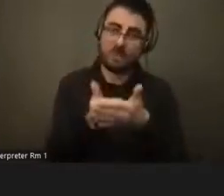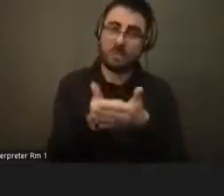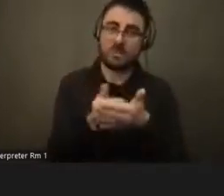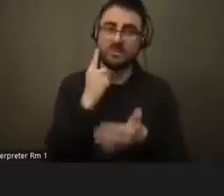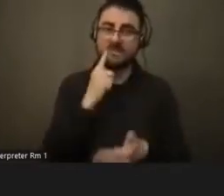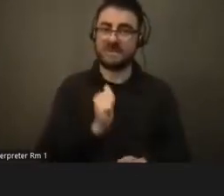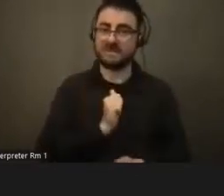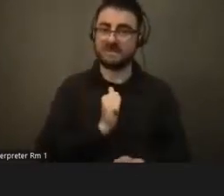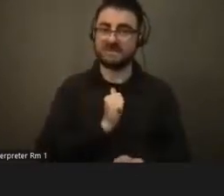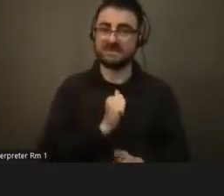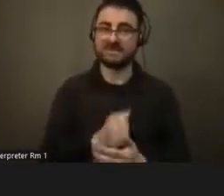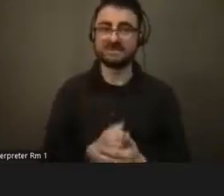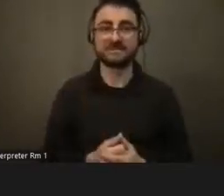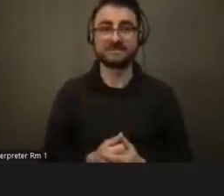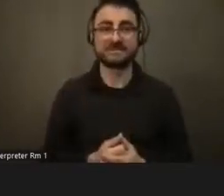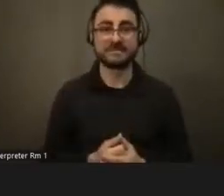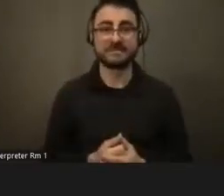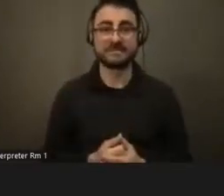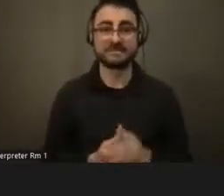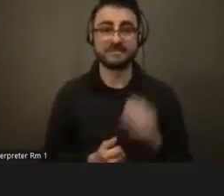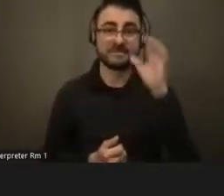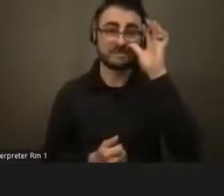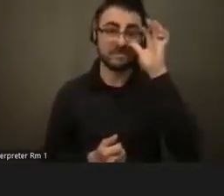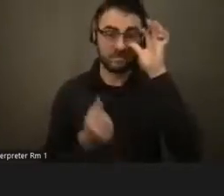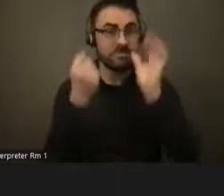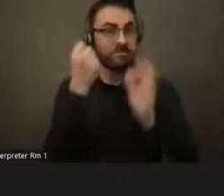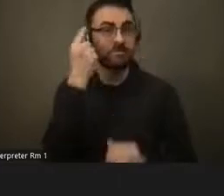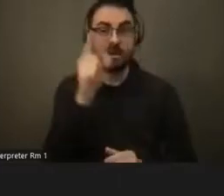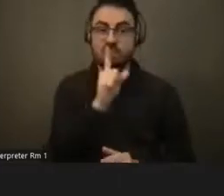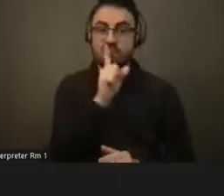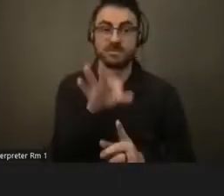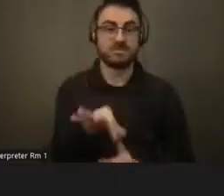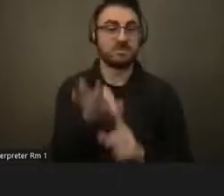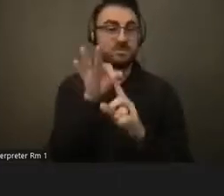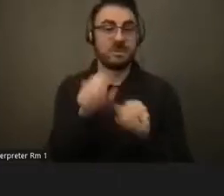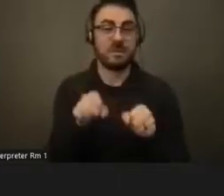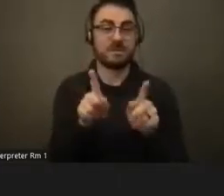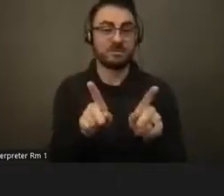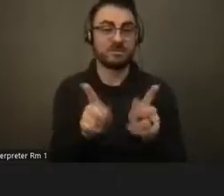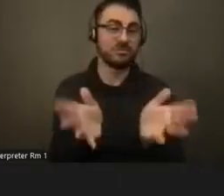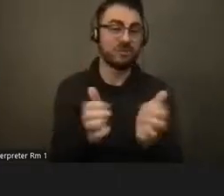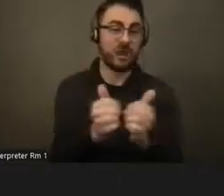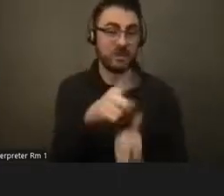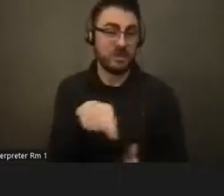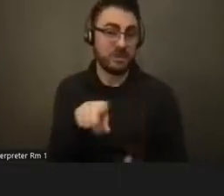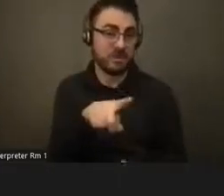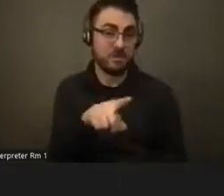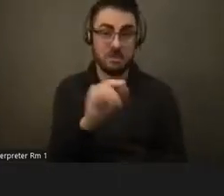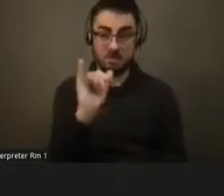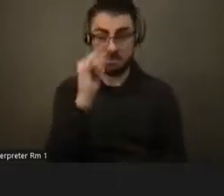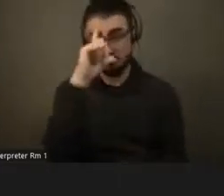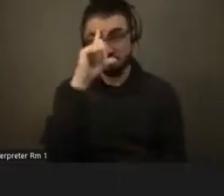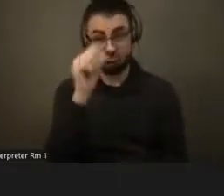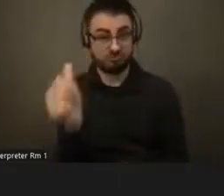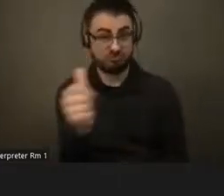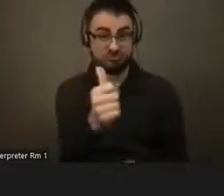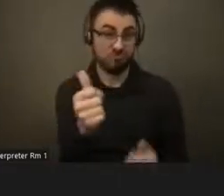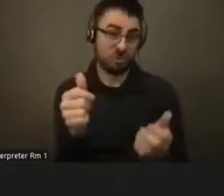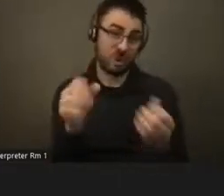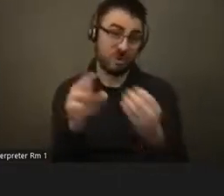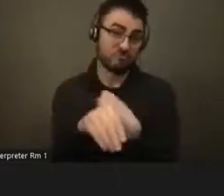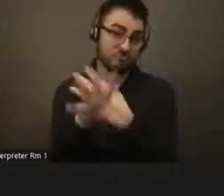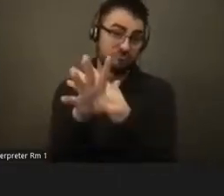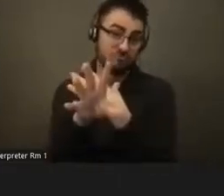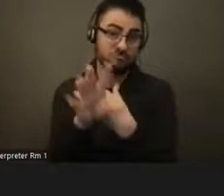a unique opportunity to talk with you tonight. And do feel free to turn your cameras on if you'd like. I think that's okay.